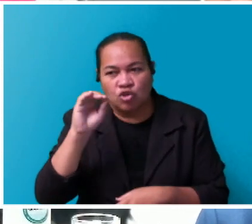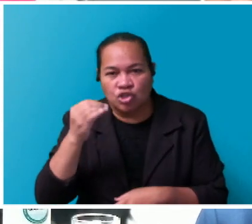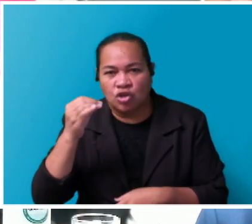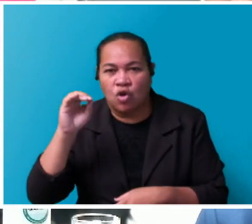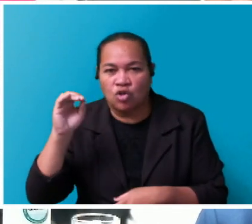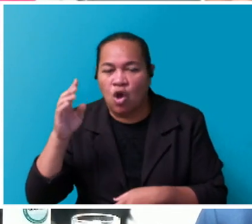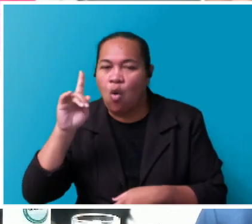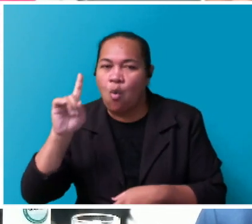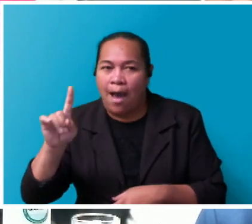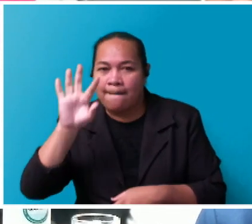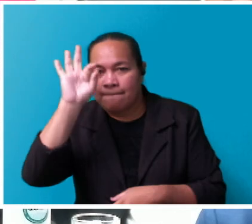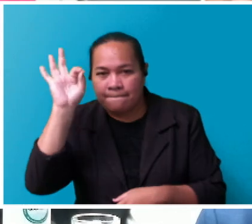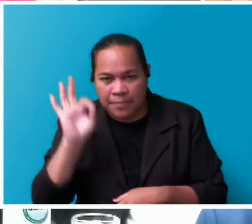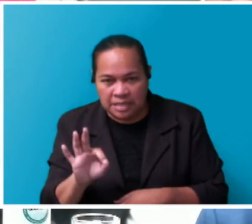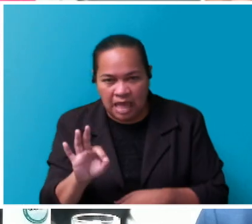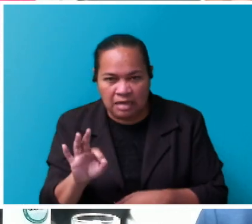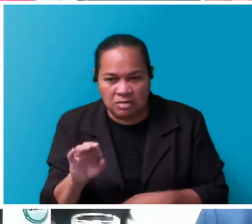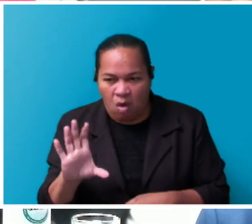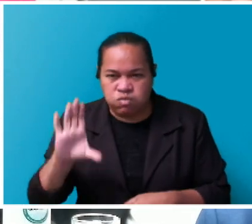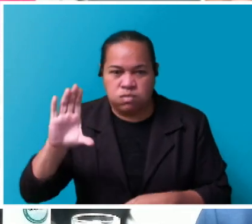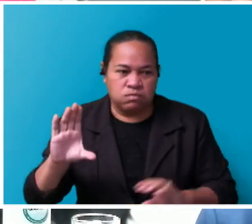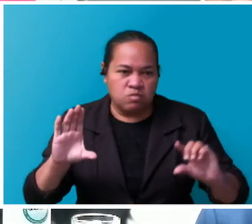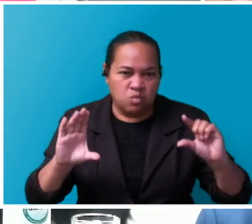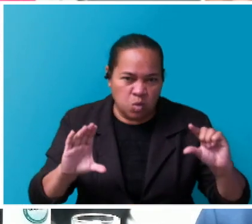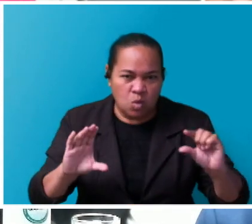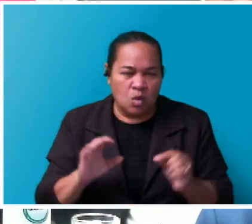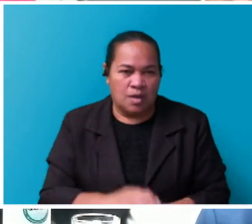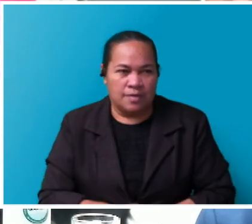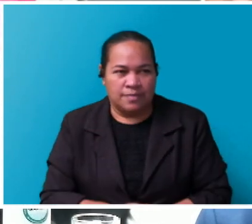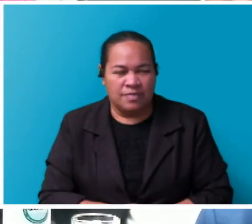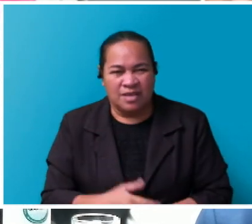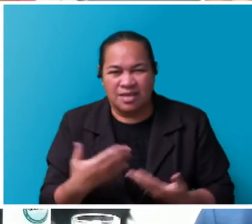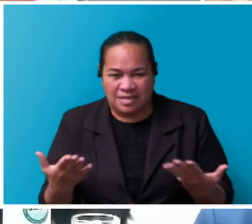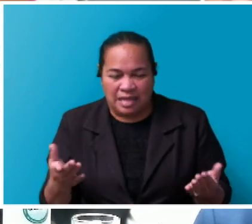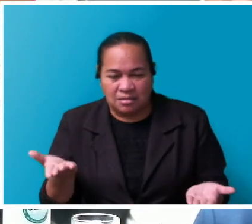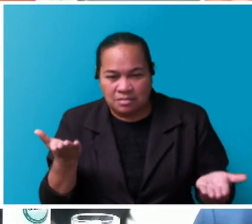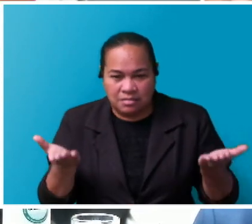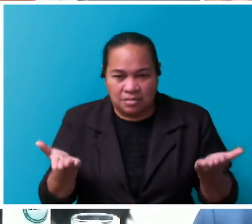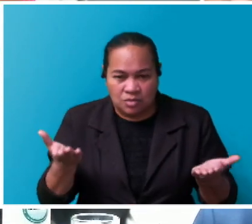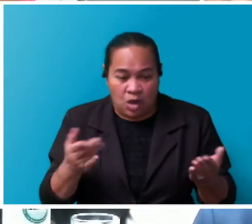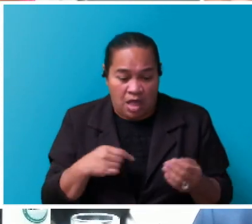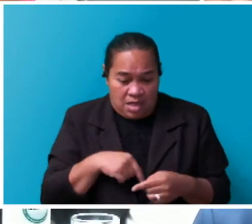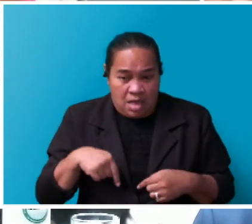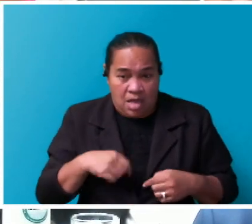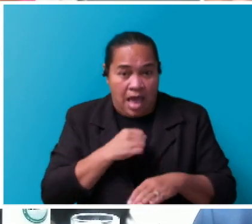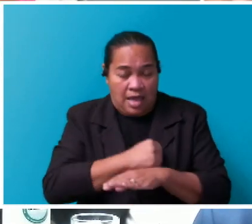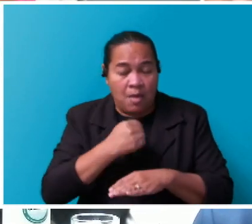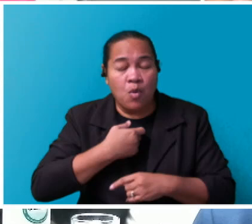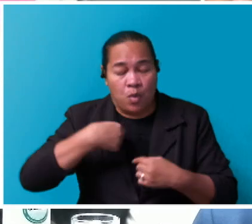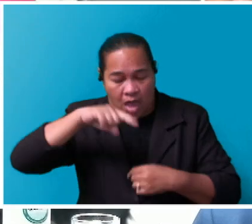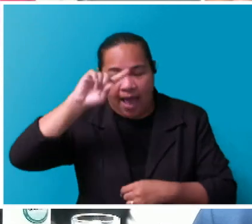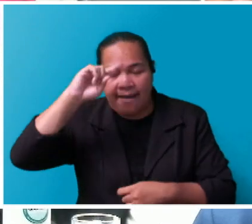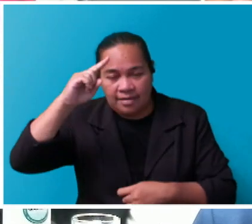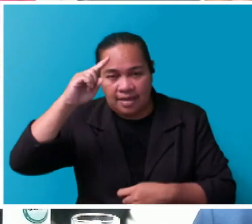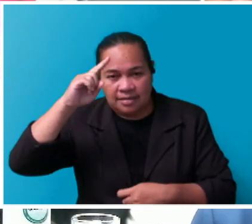0.0001%. As such, Honorable Speaker, whilst the position of the People's Coalition is that we understand